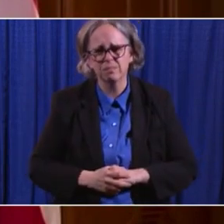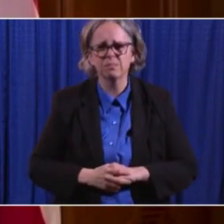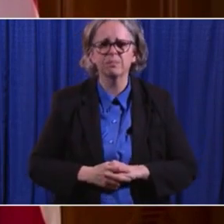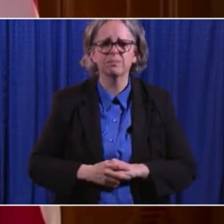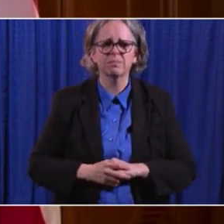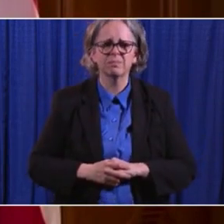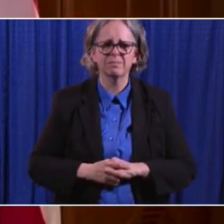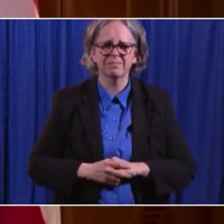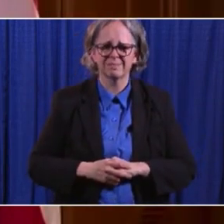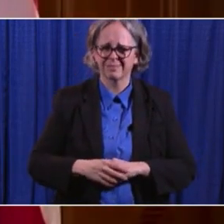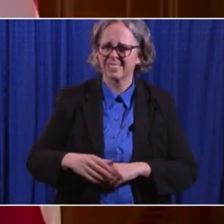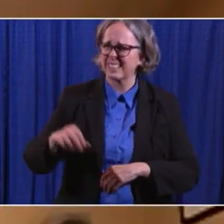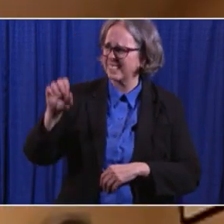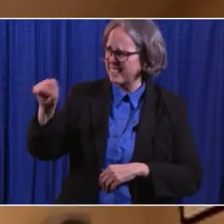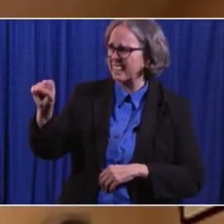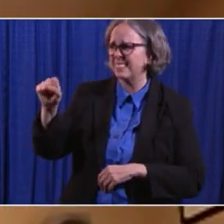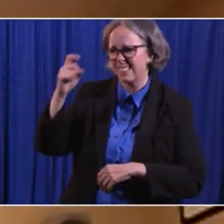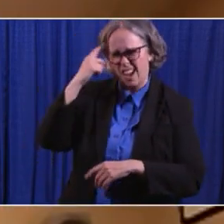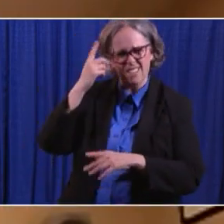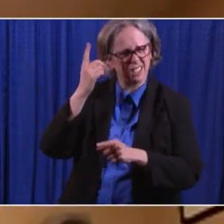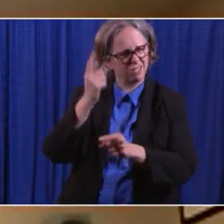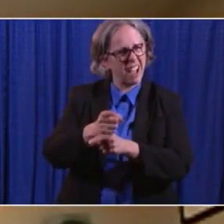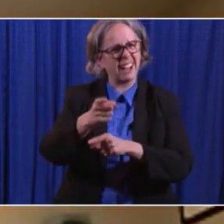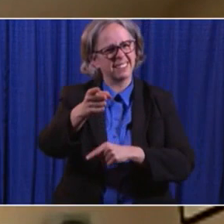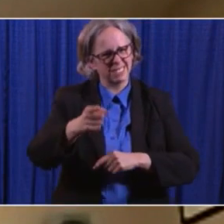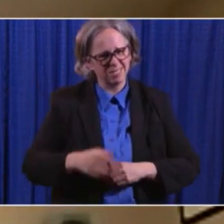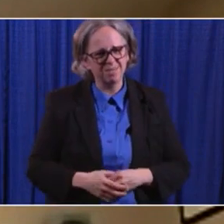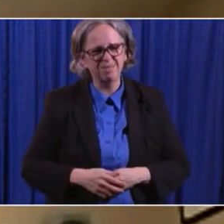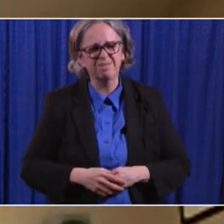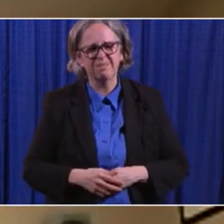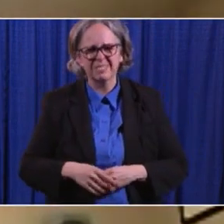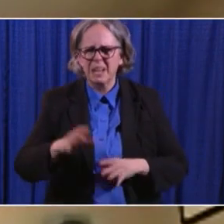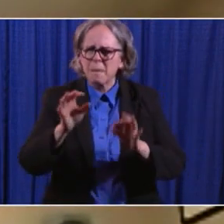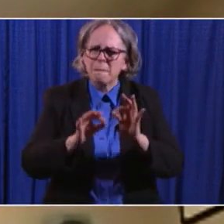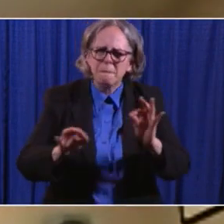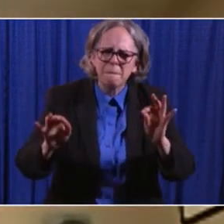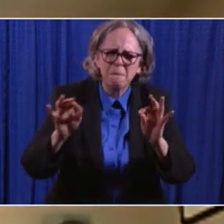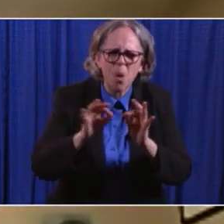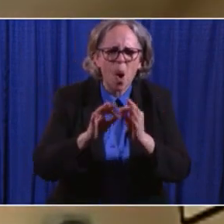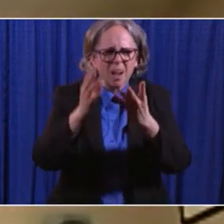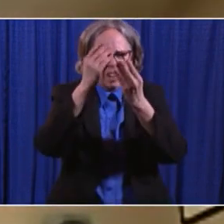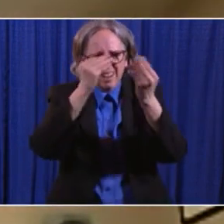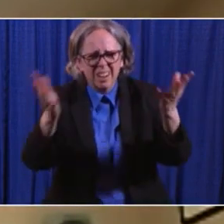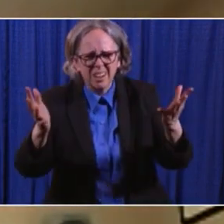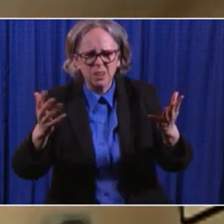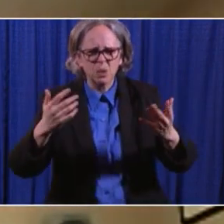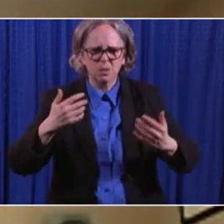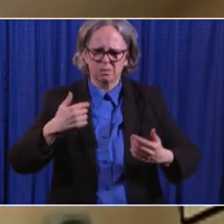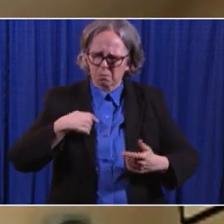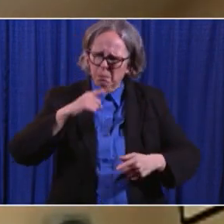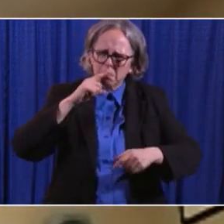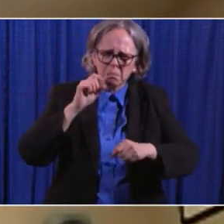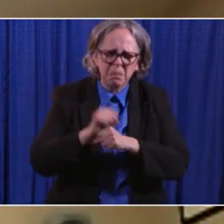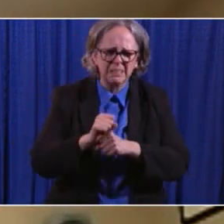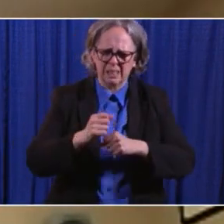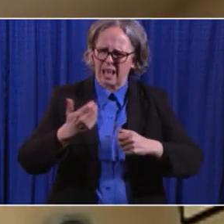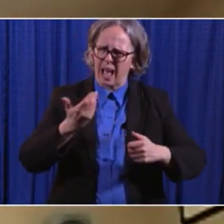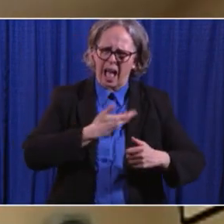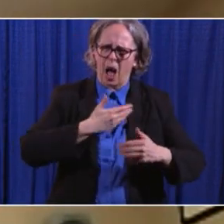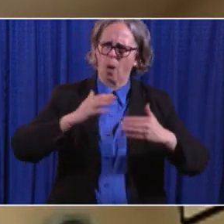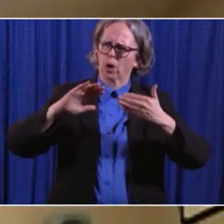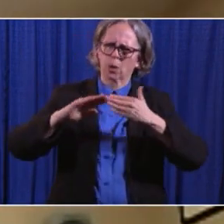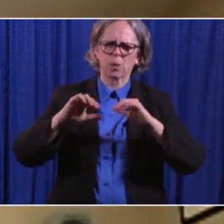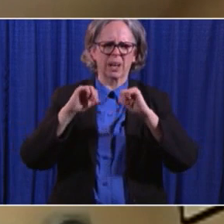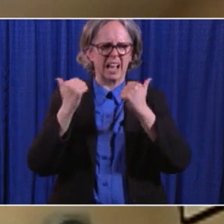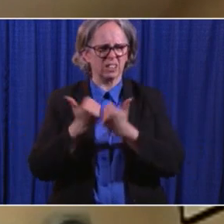Yes, Governor, and you know, it's important to note that we are still a community agency and we can bring forth resources to help